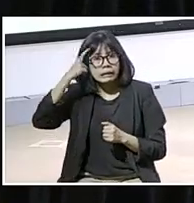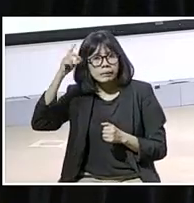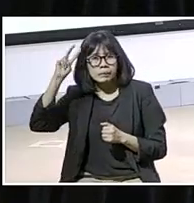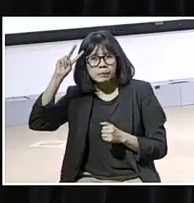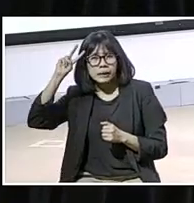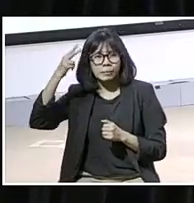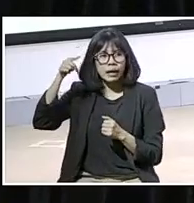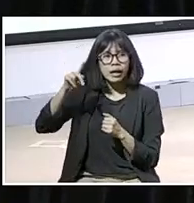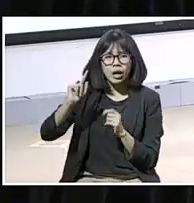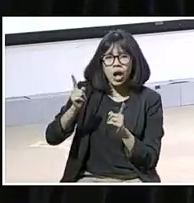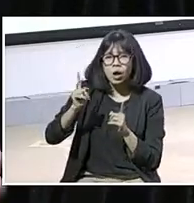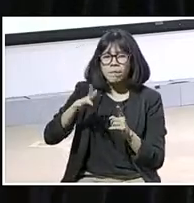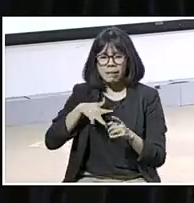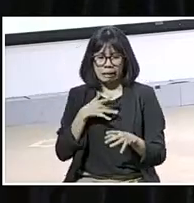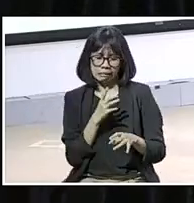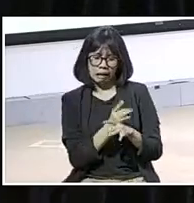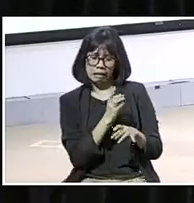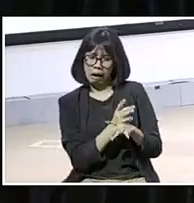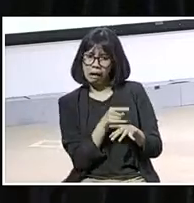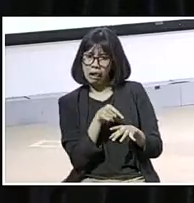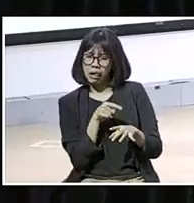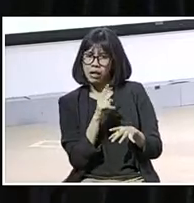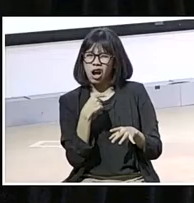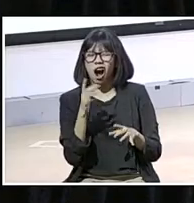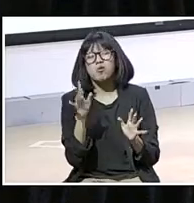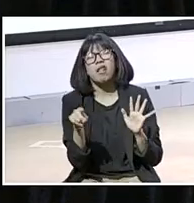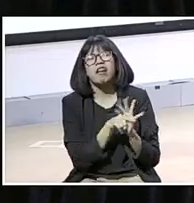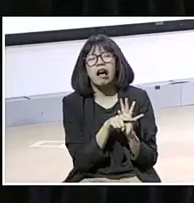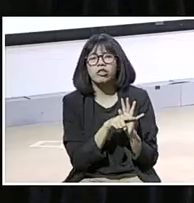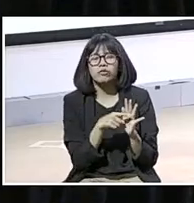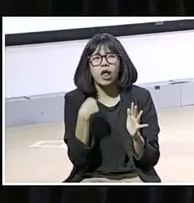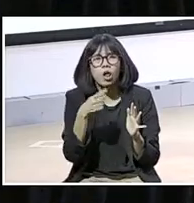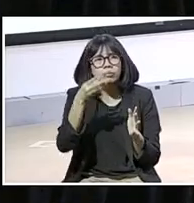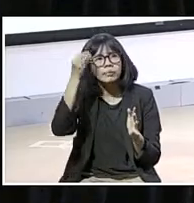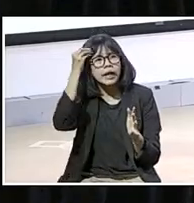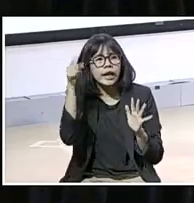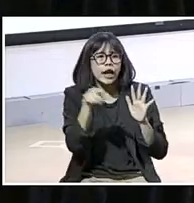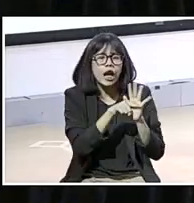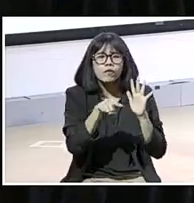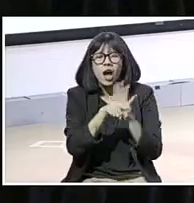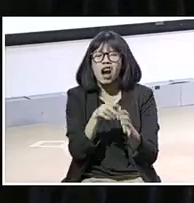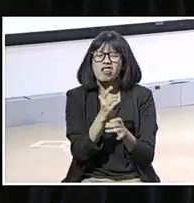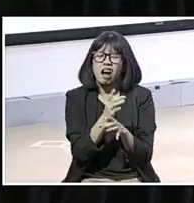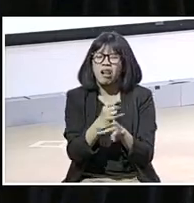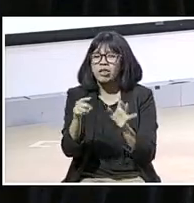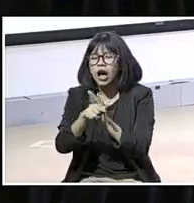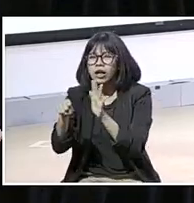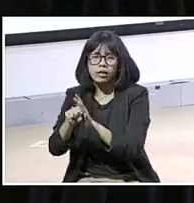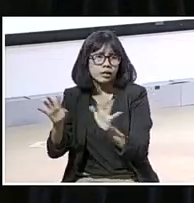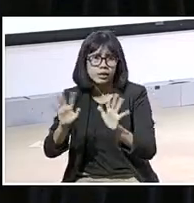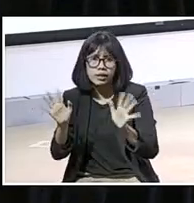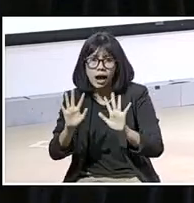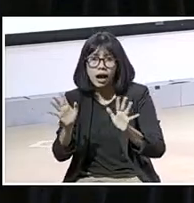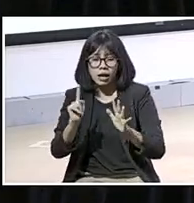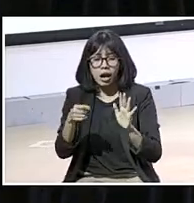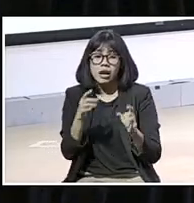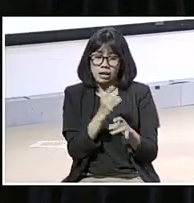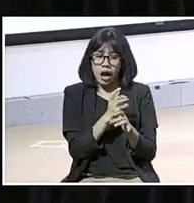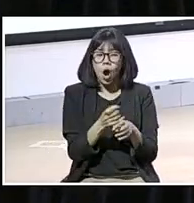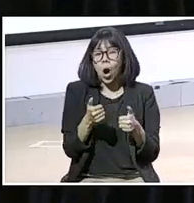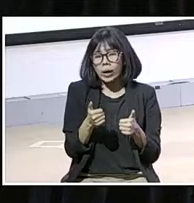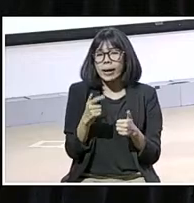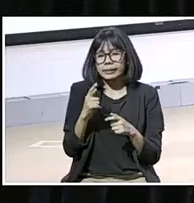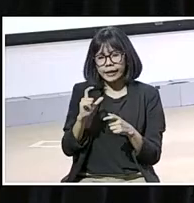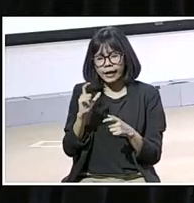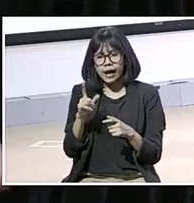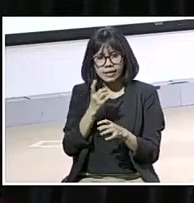do you perceive this failure? Is it a negative or is it a positive? We all have the choice of how we're going to perceive anything that happens to us in life.